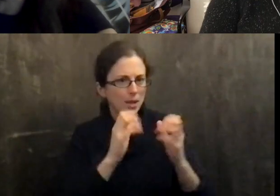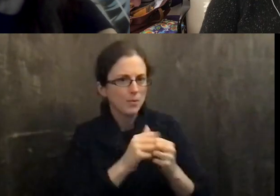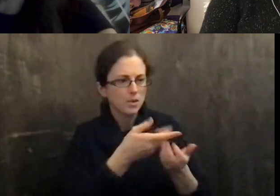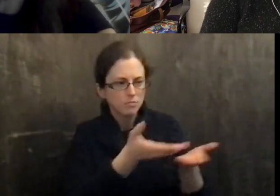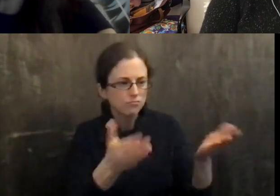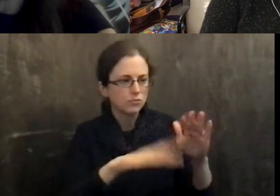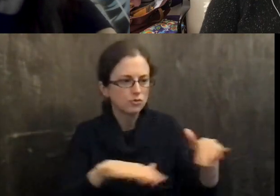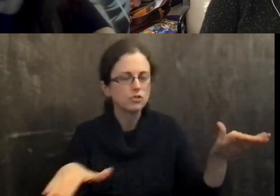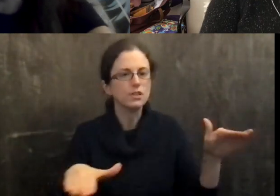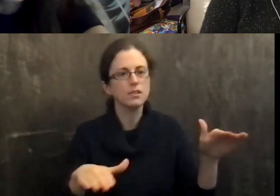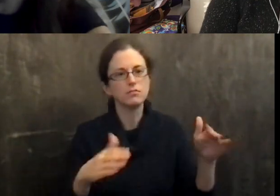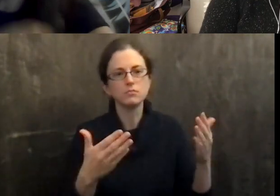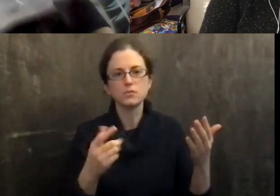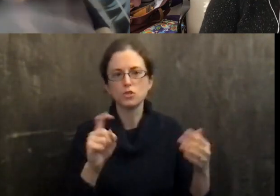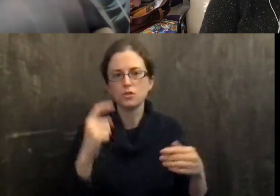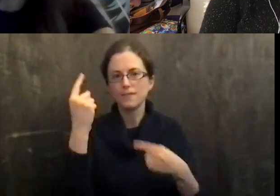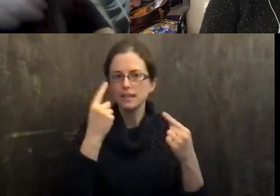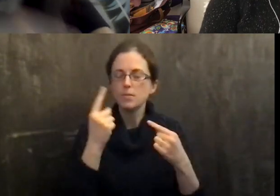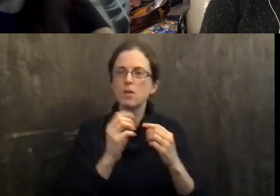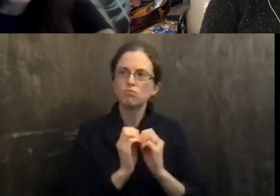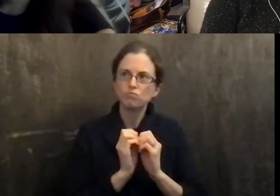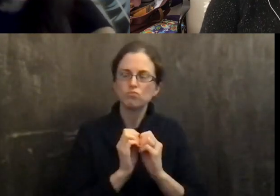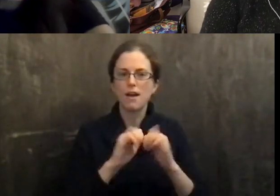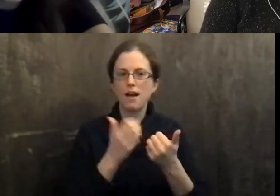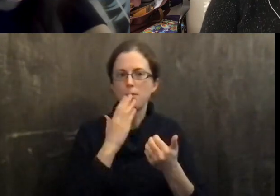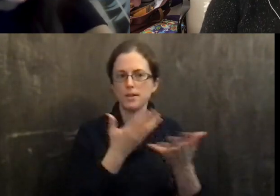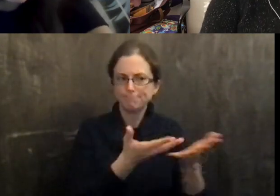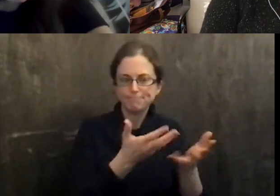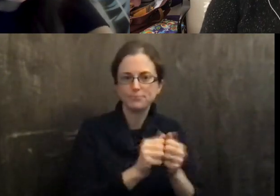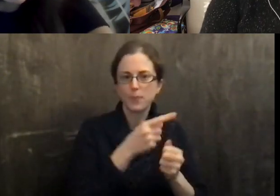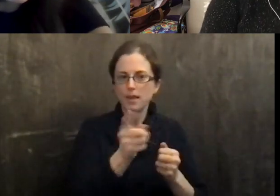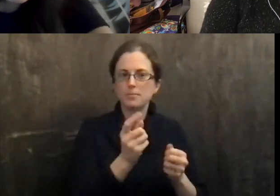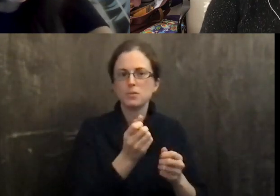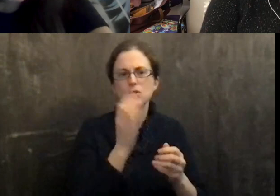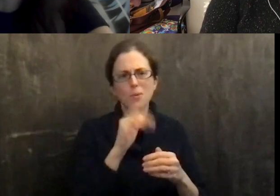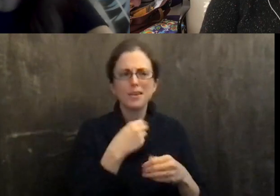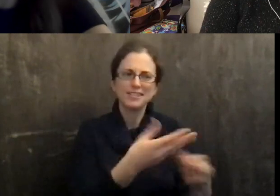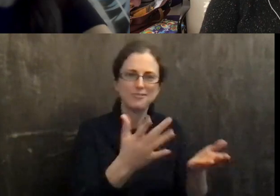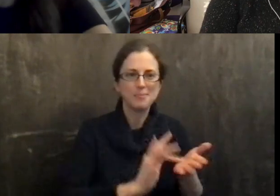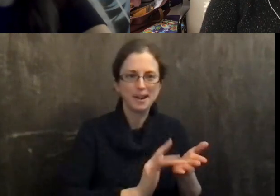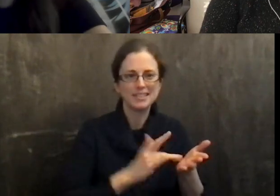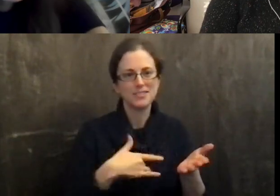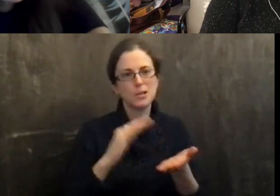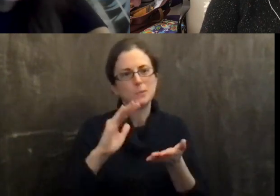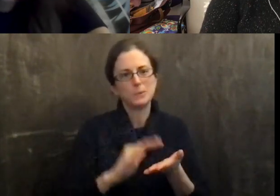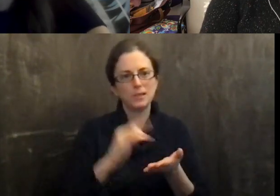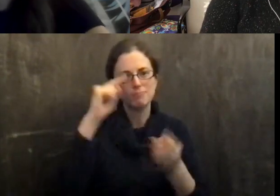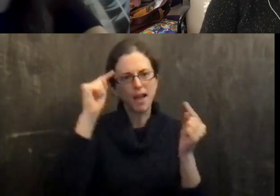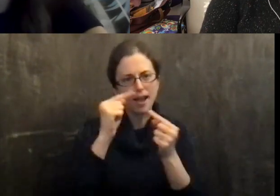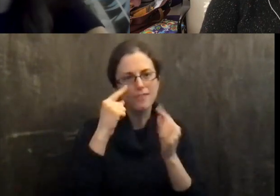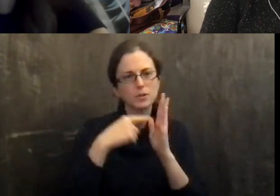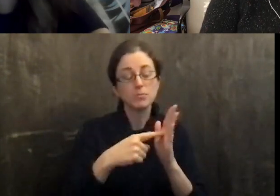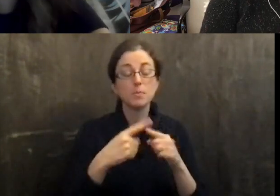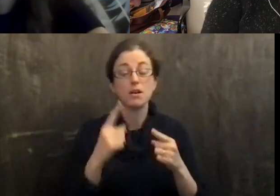think about as special considerations in regards to the shot for someone with autism. But as far as the biology and